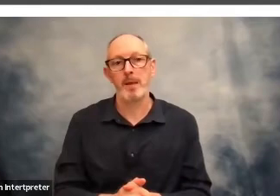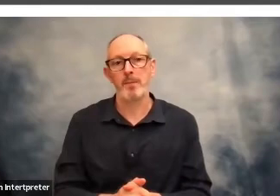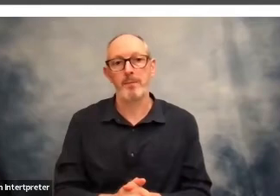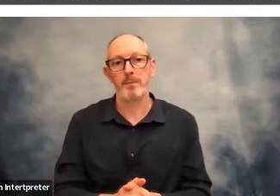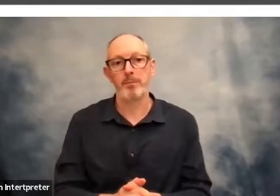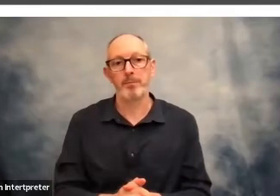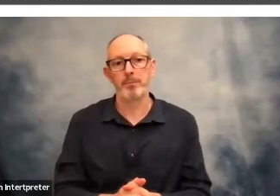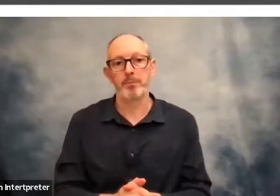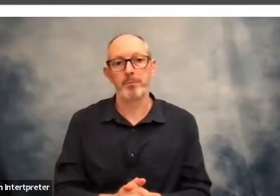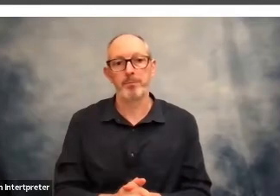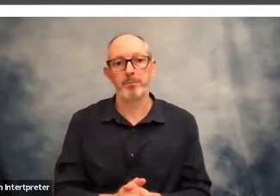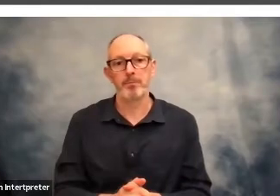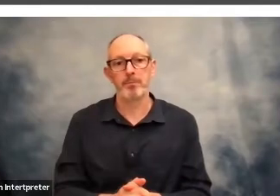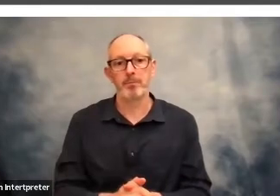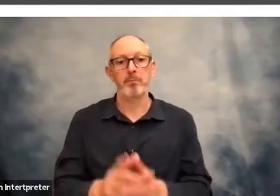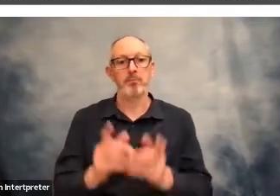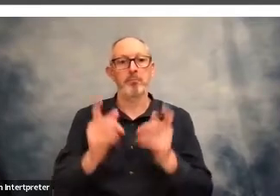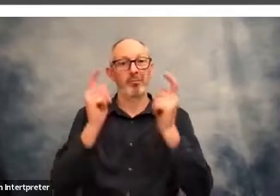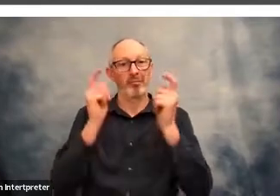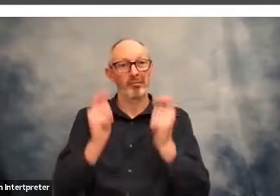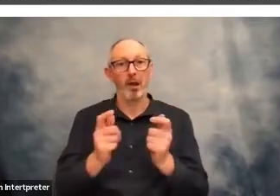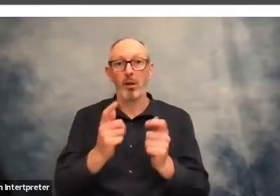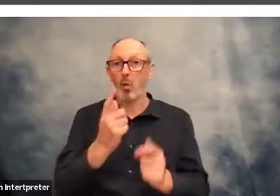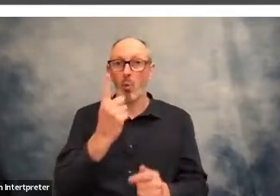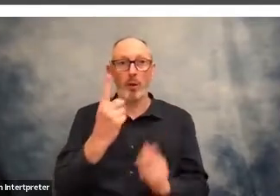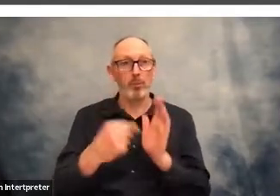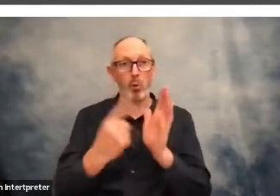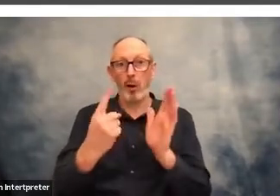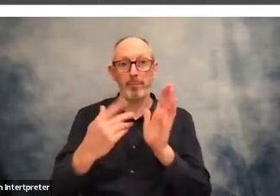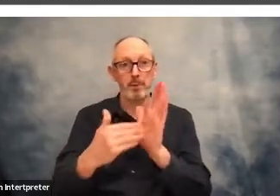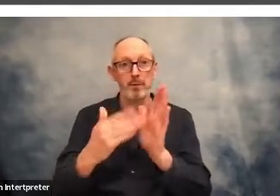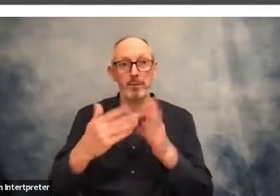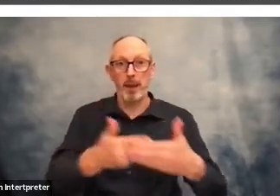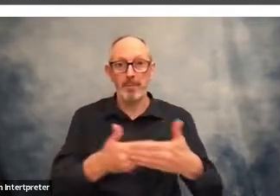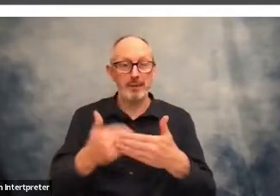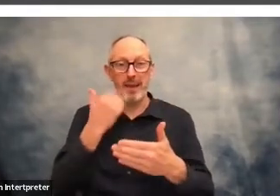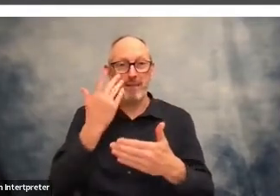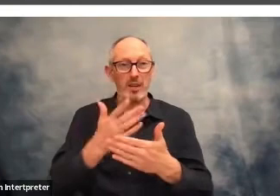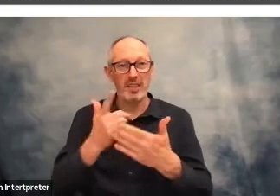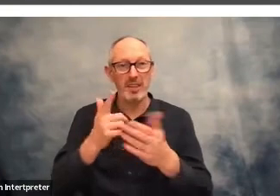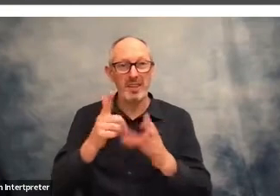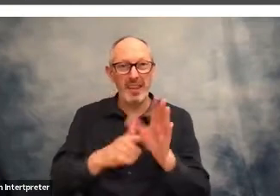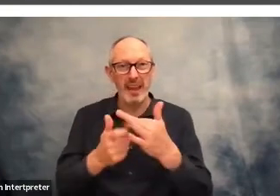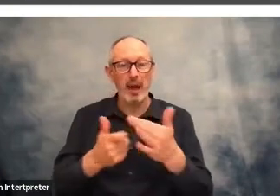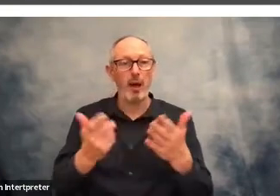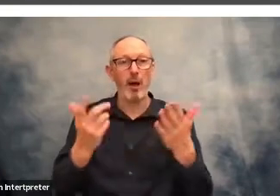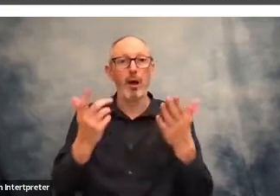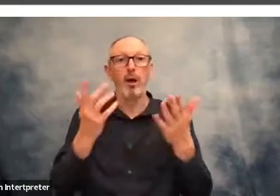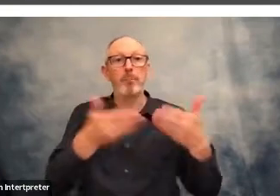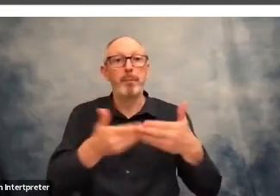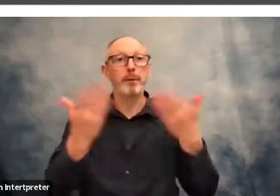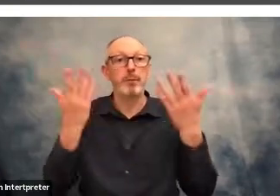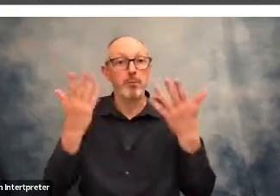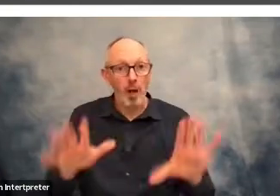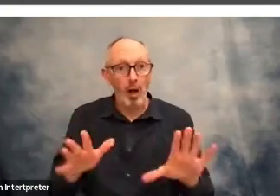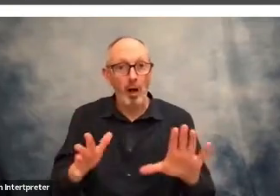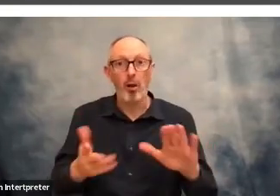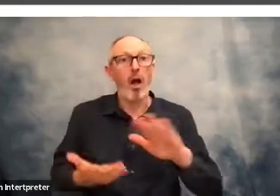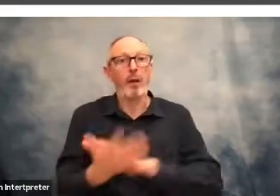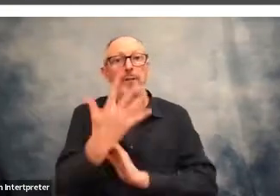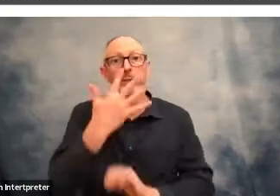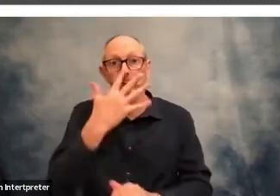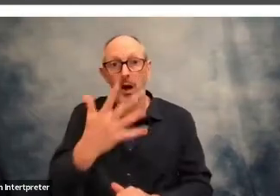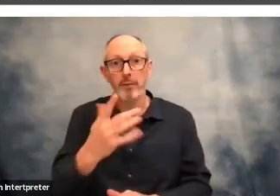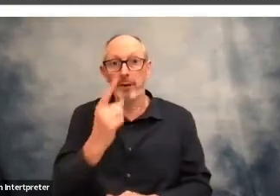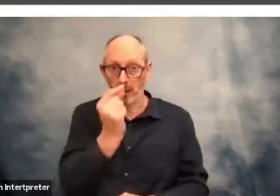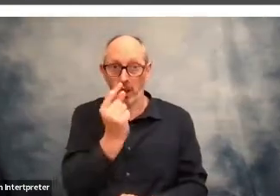Preterm birth kills 1.1 million babies every year and remains the leading cause of death in children under 5. Because current diagnostic